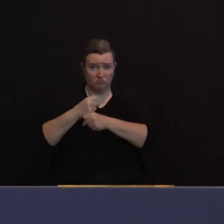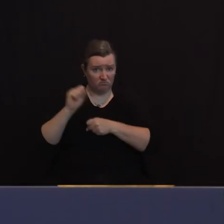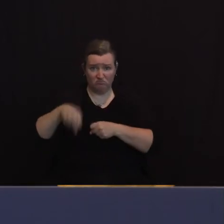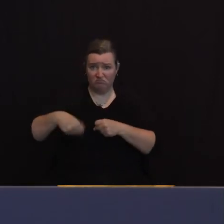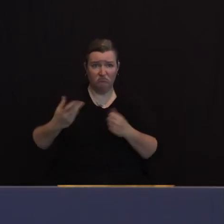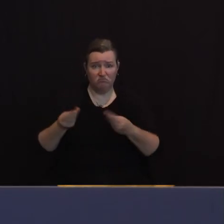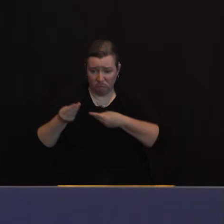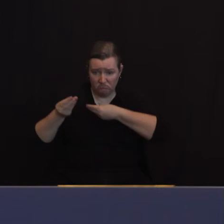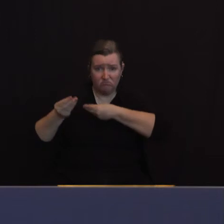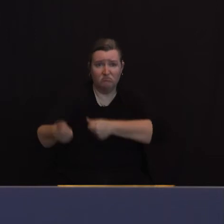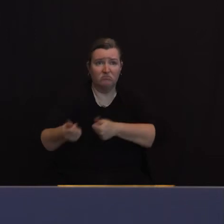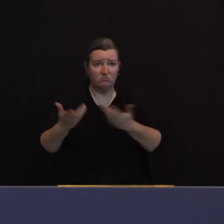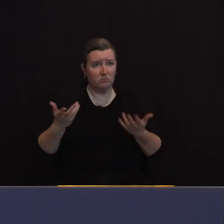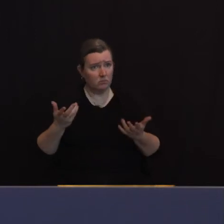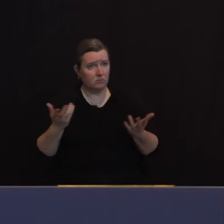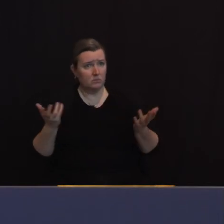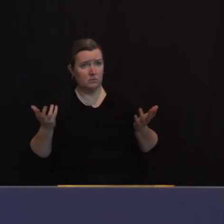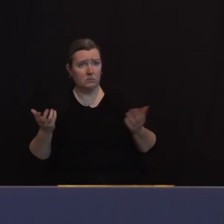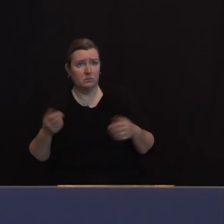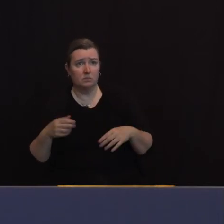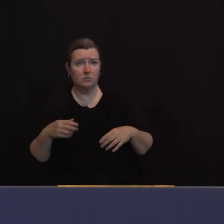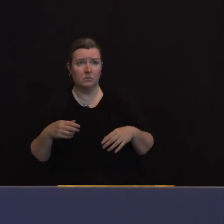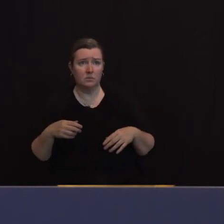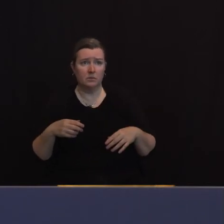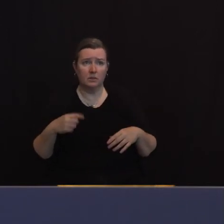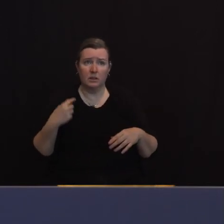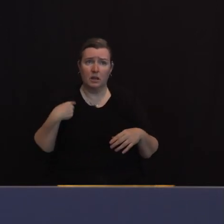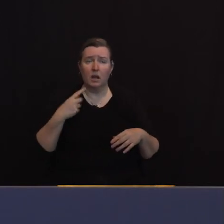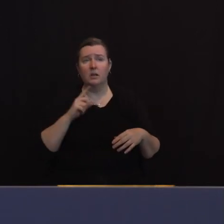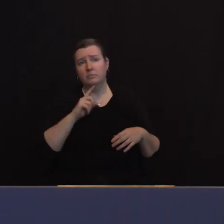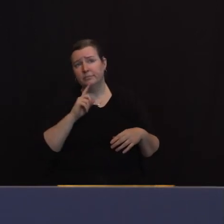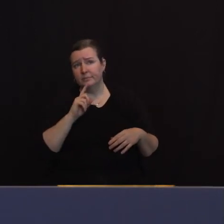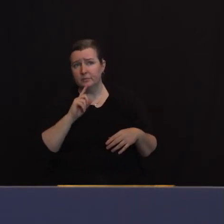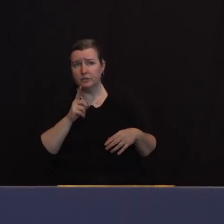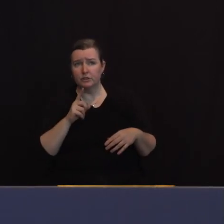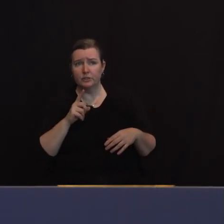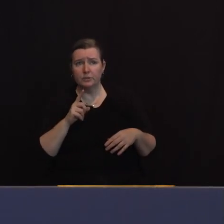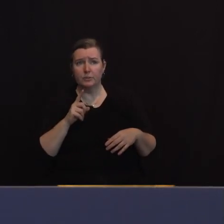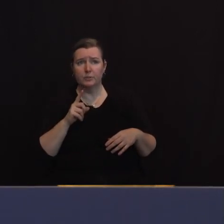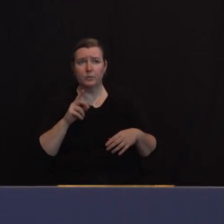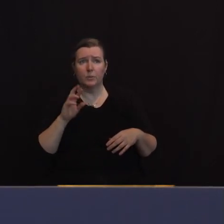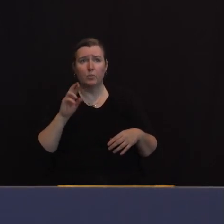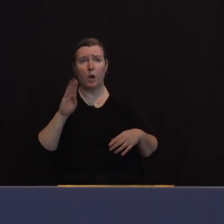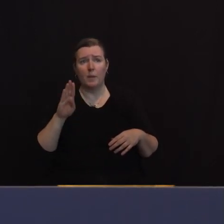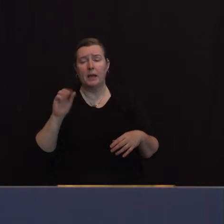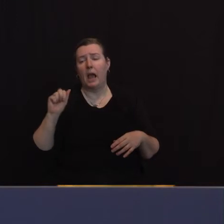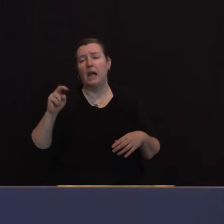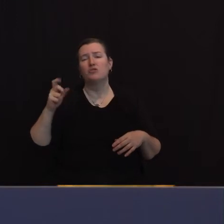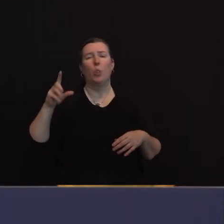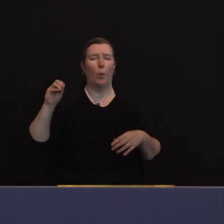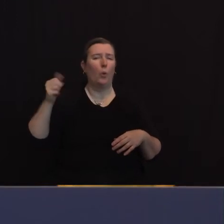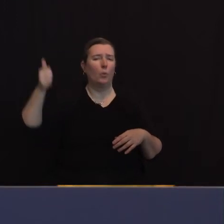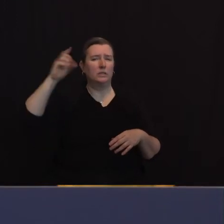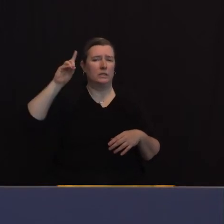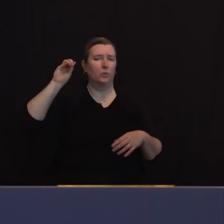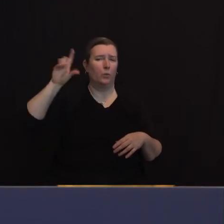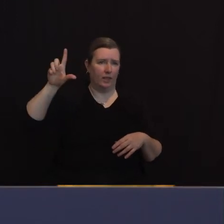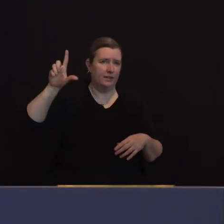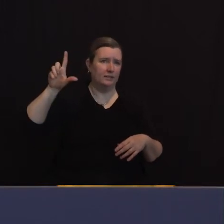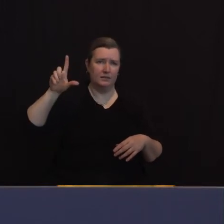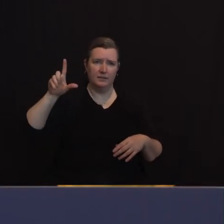here. I think what you've heard Rob Acero-Angelo say many times when he's been with me on my left is